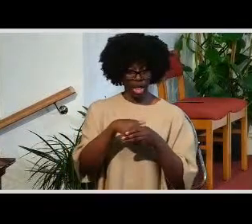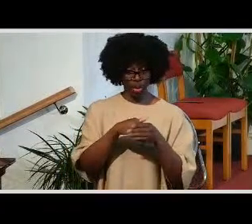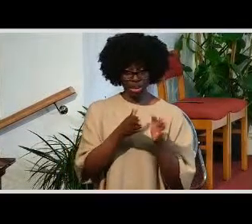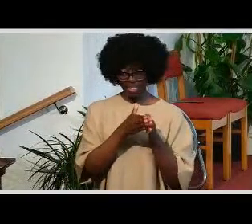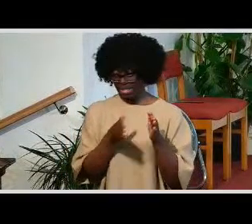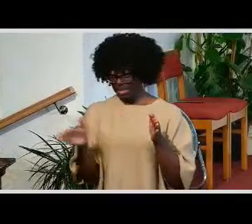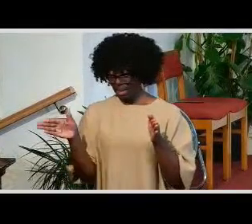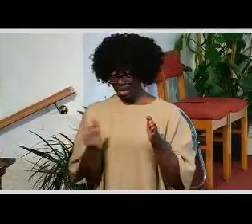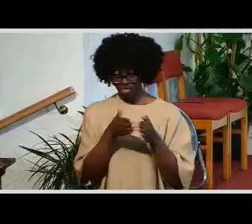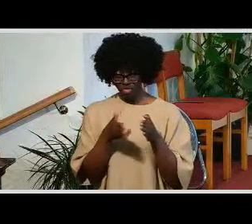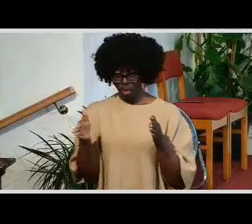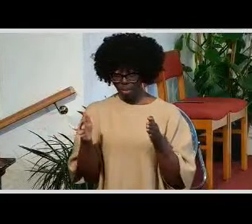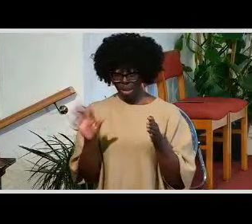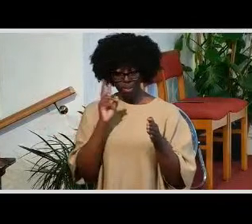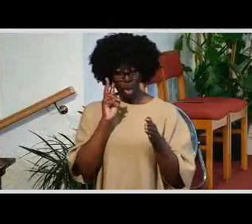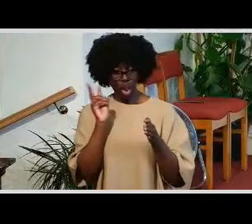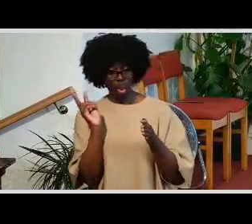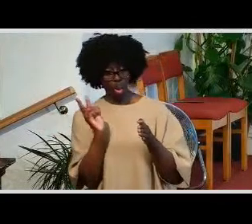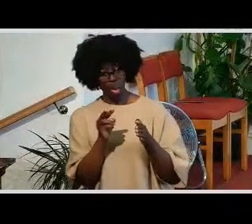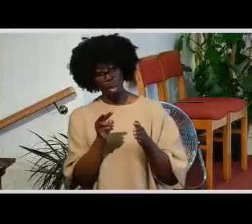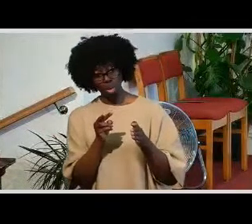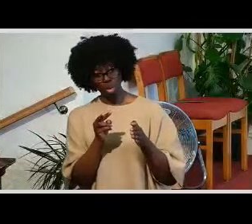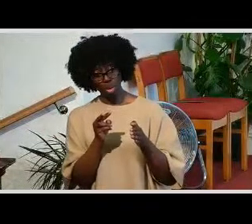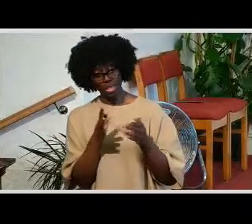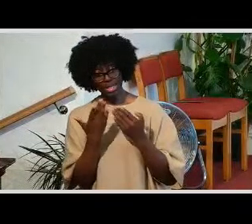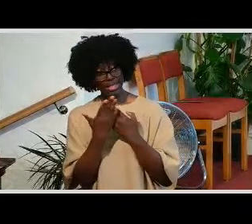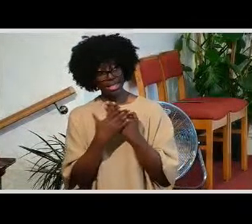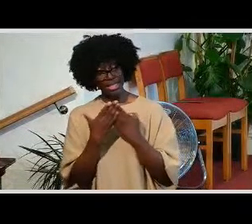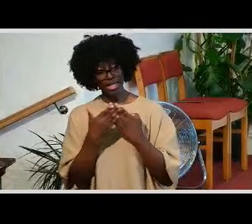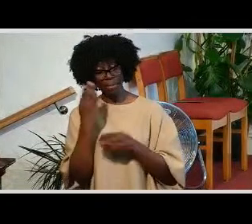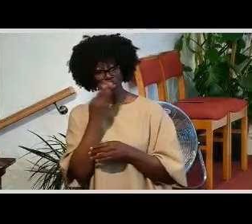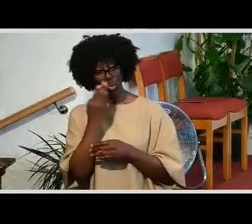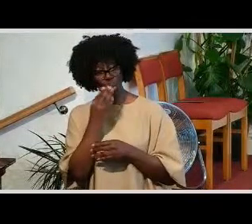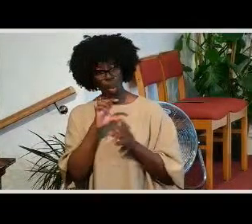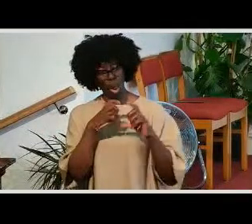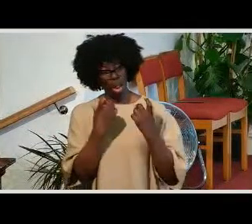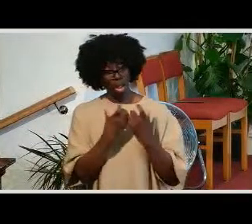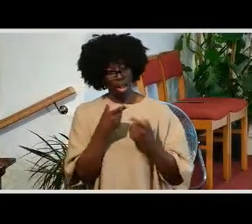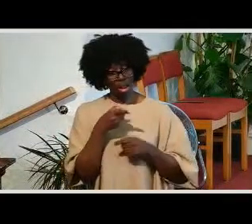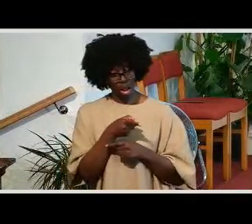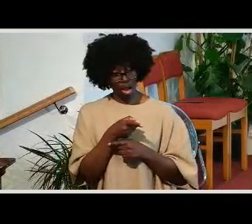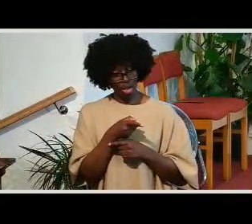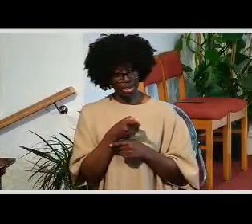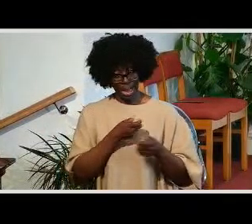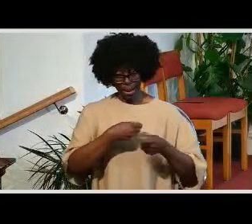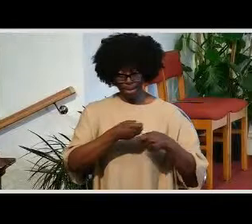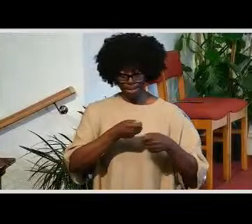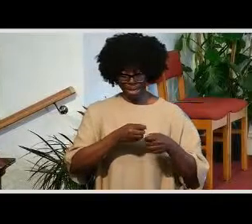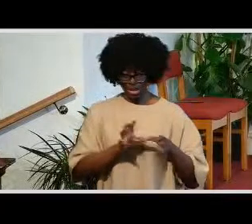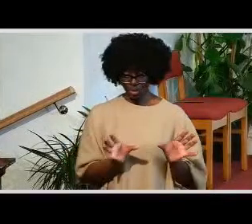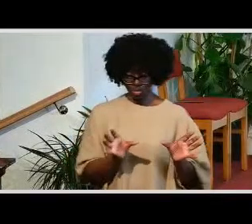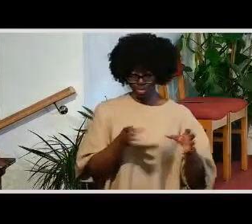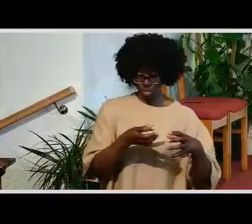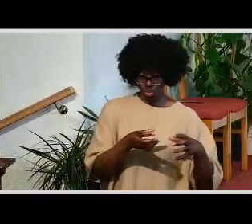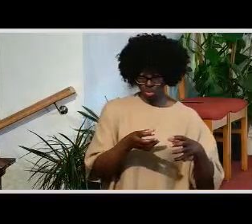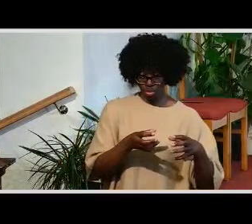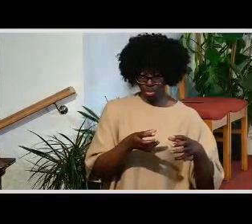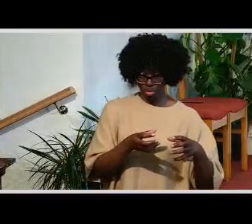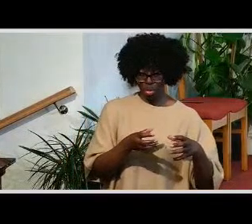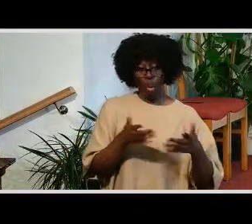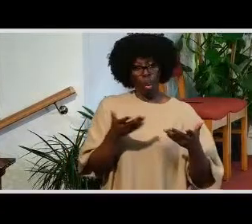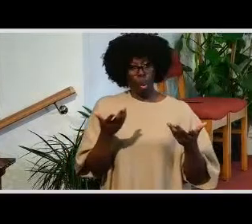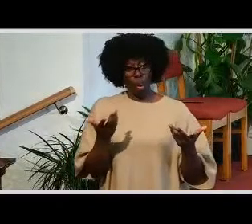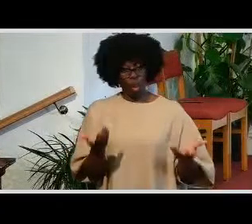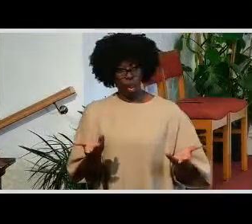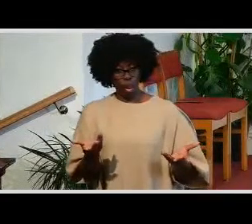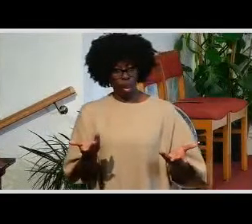at Sabbath school classes that can deal with those, or that the Sabbath school classes are sensitized to the needs